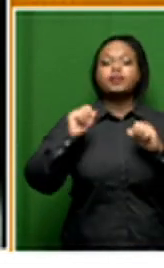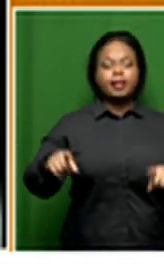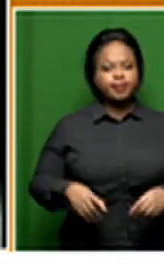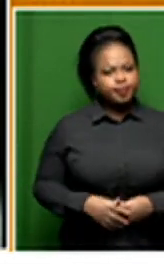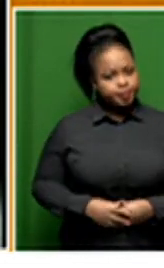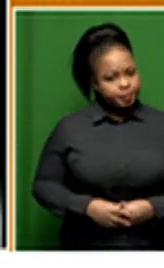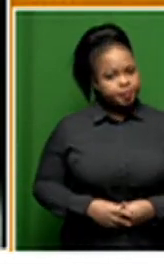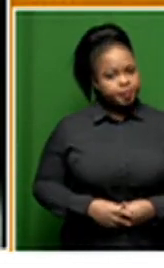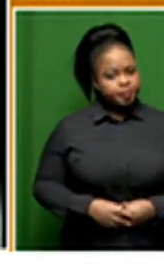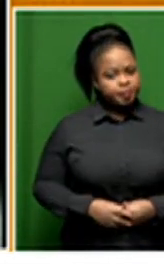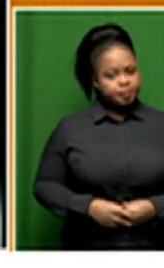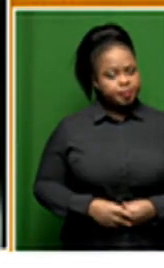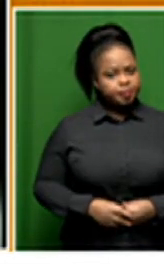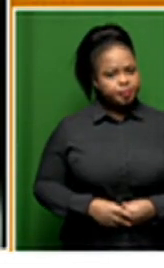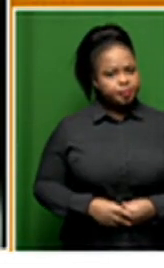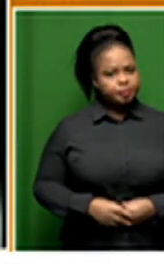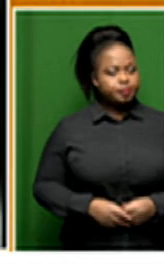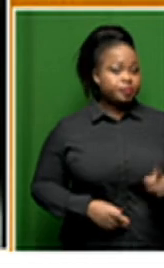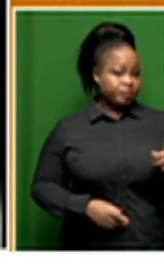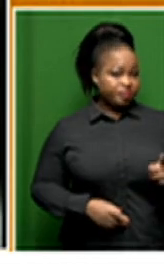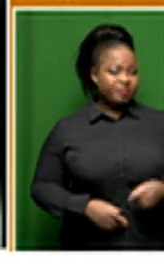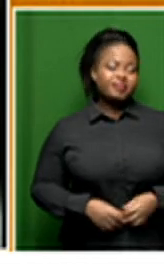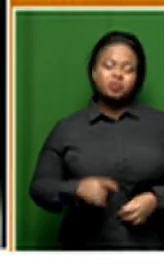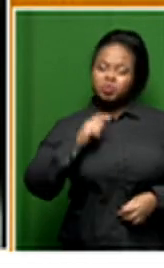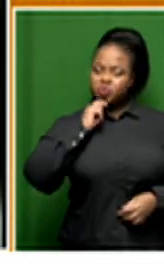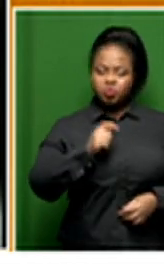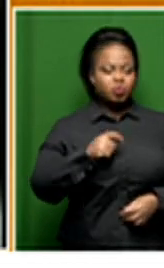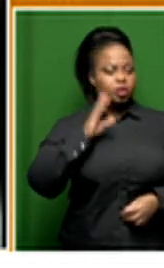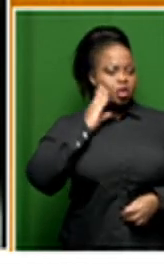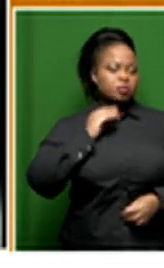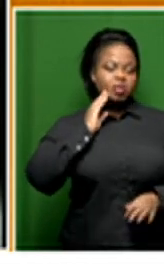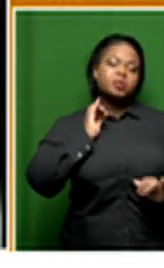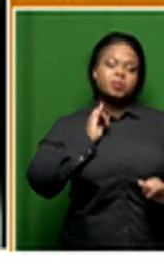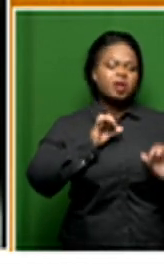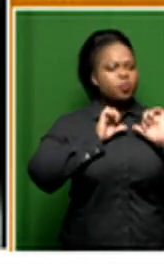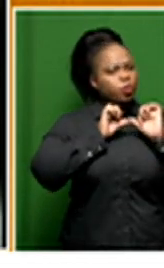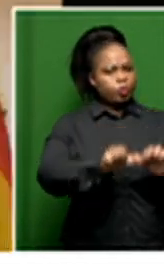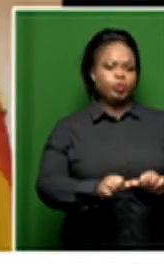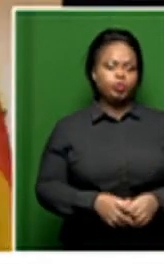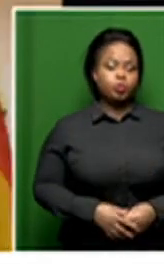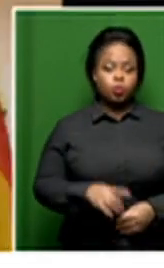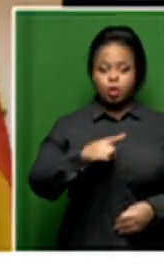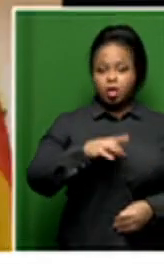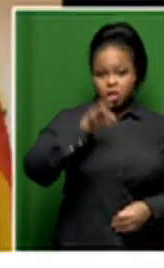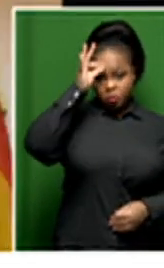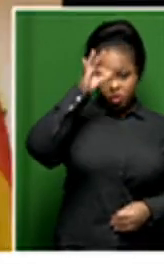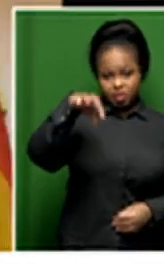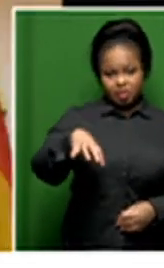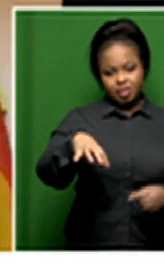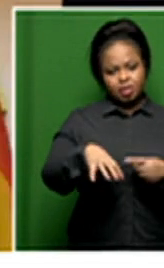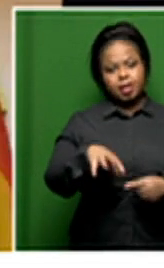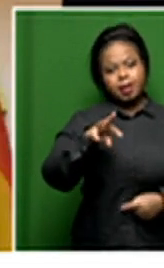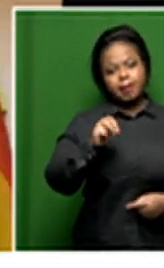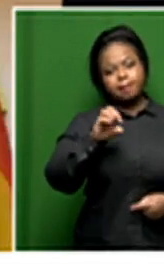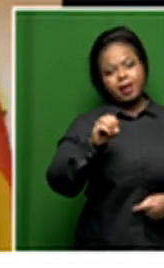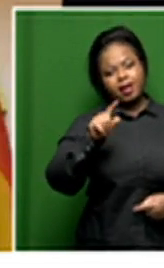yourself? Look, these experiences continue. I mean, we've seen there's a police station in the Motherwell